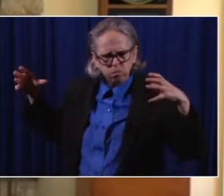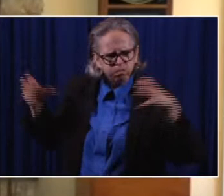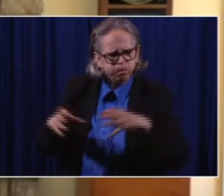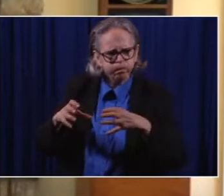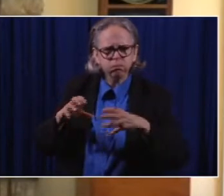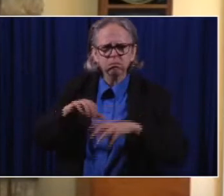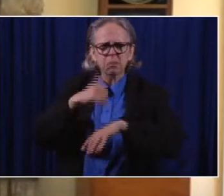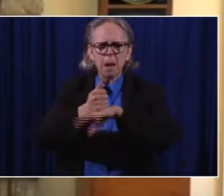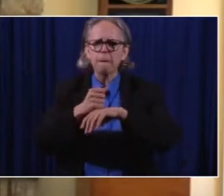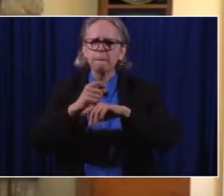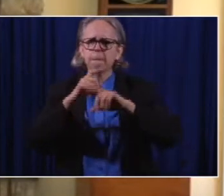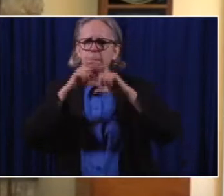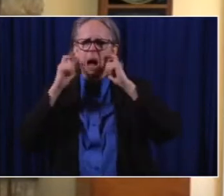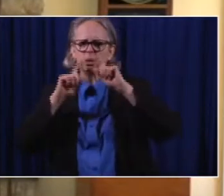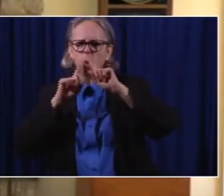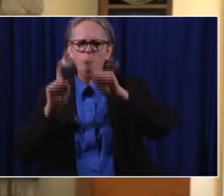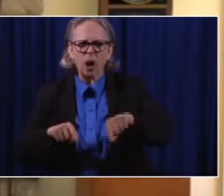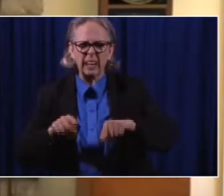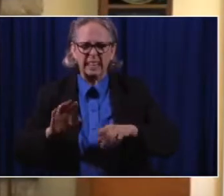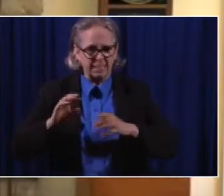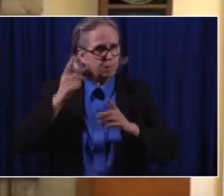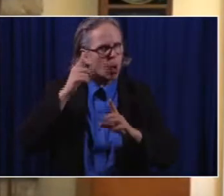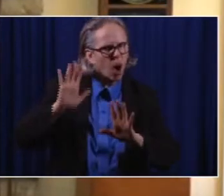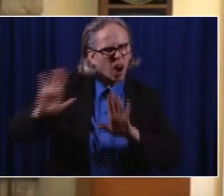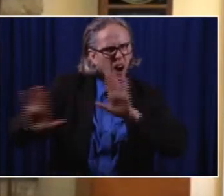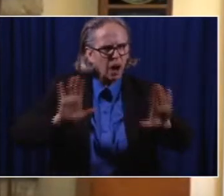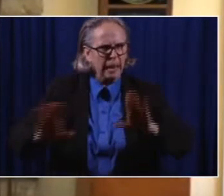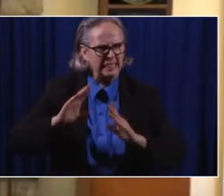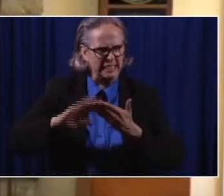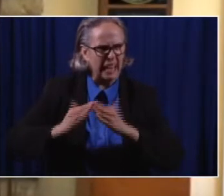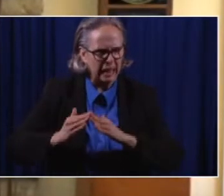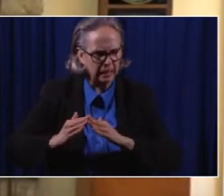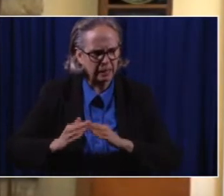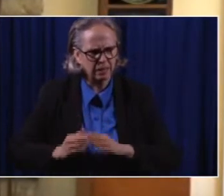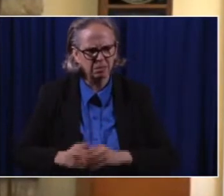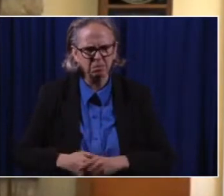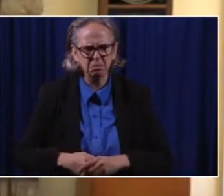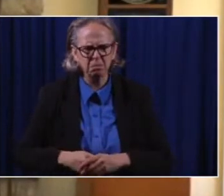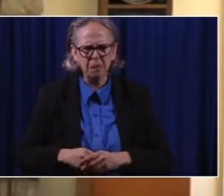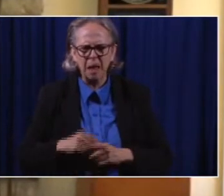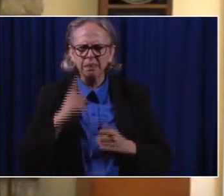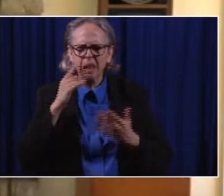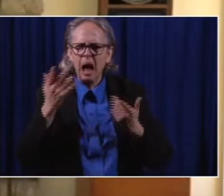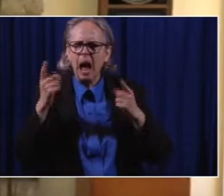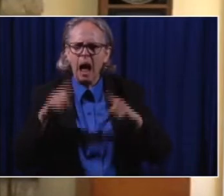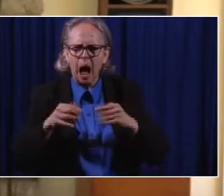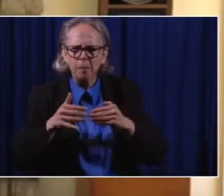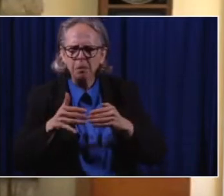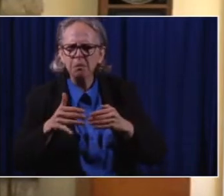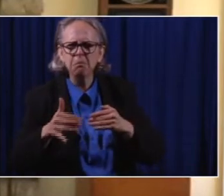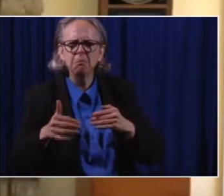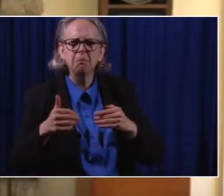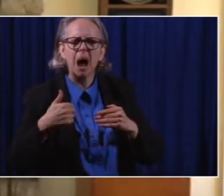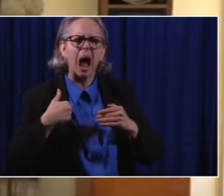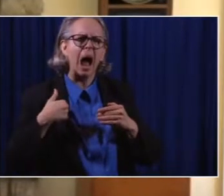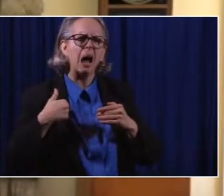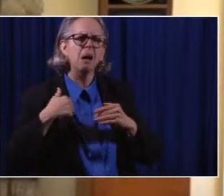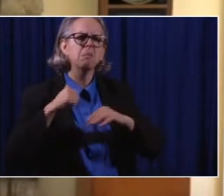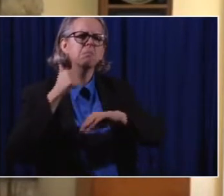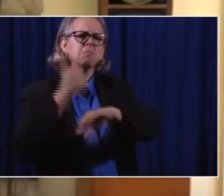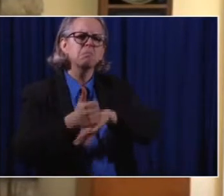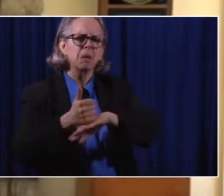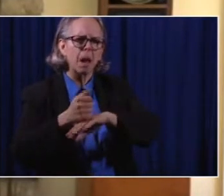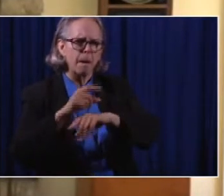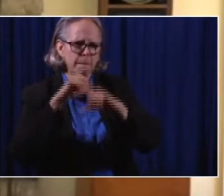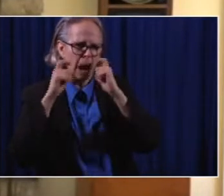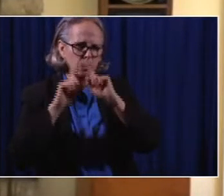and shortly after that, I put a mask order on for the rest of their county and for